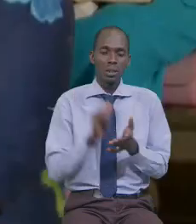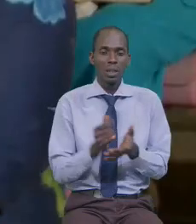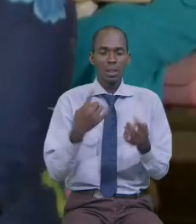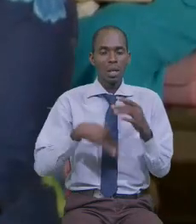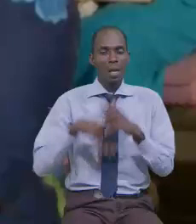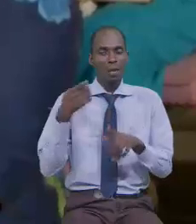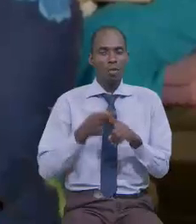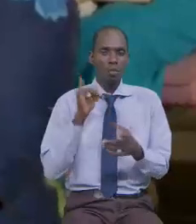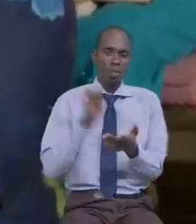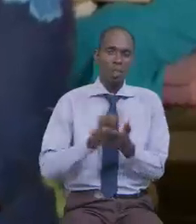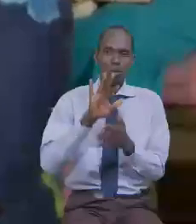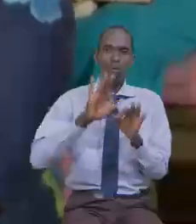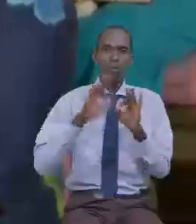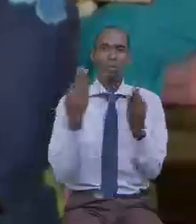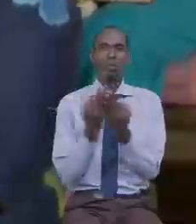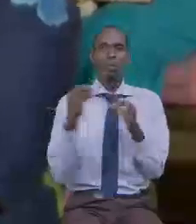family.